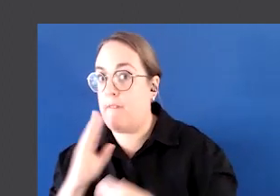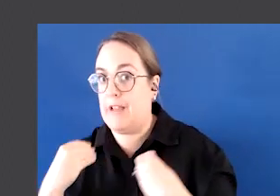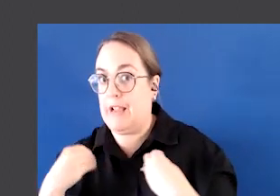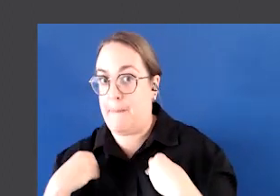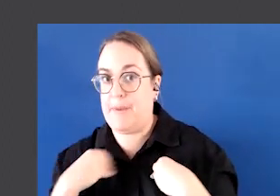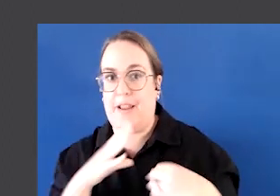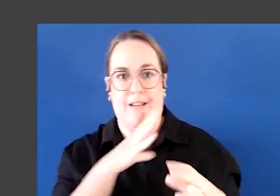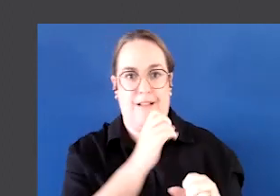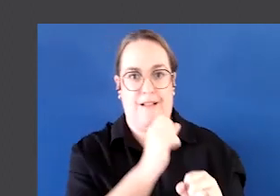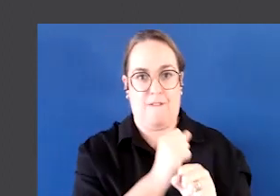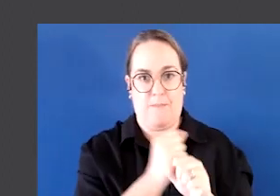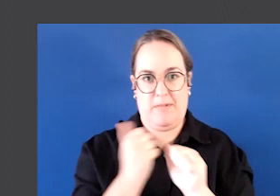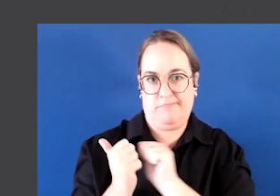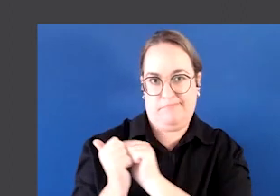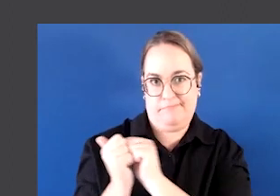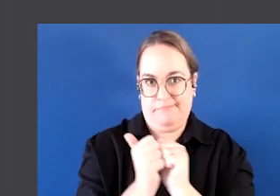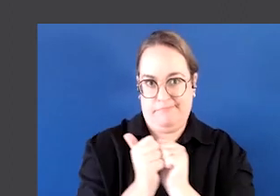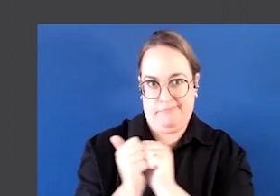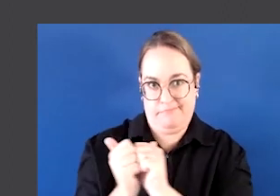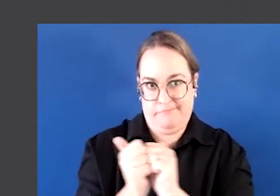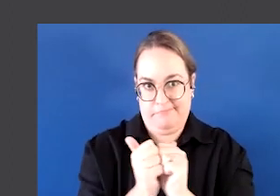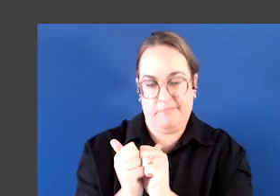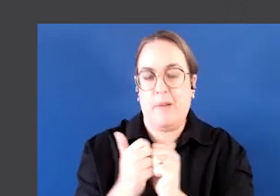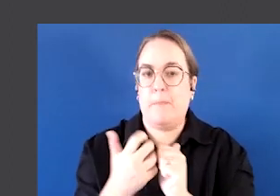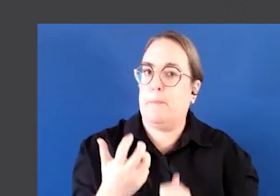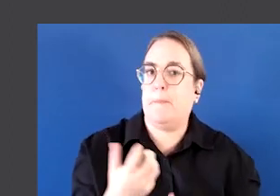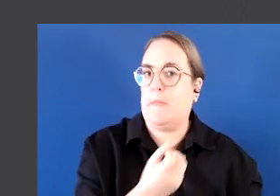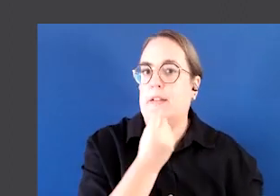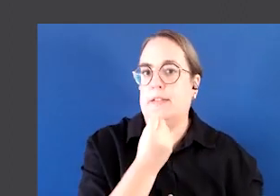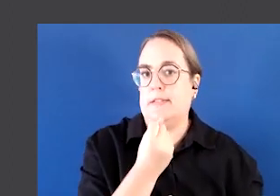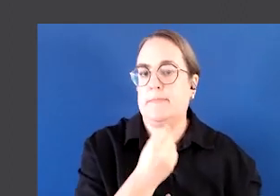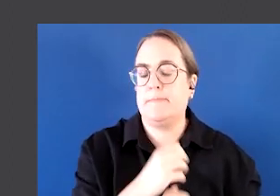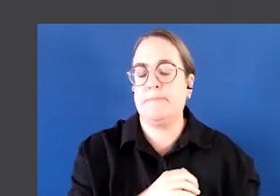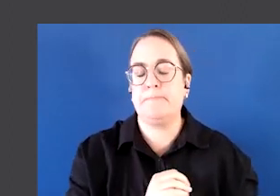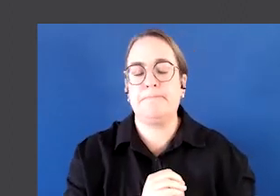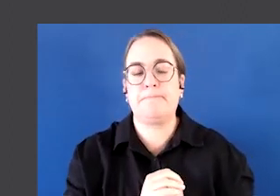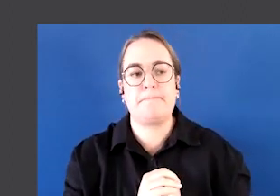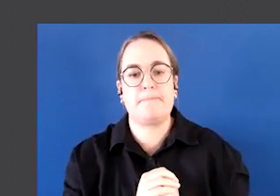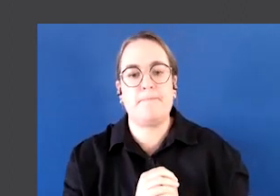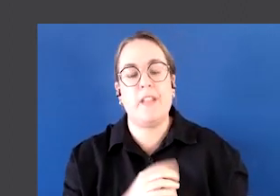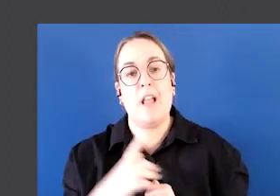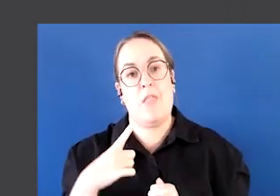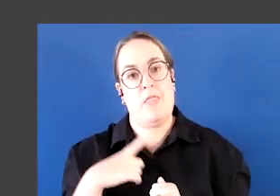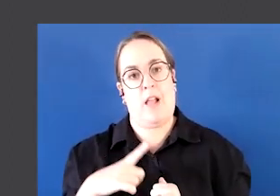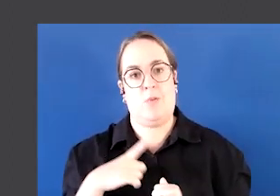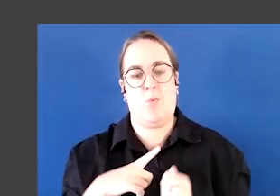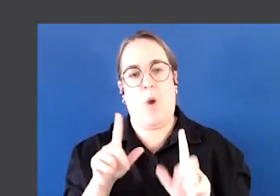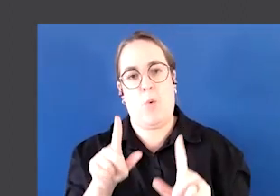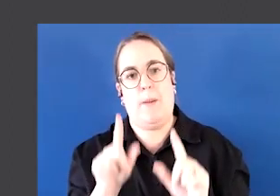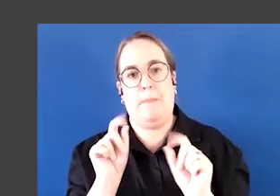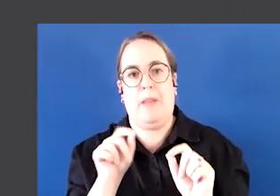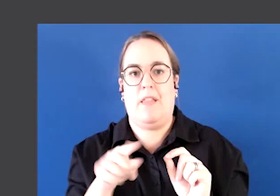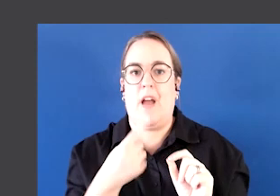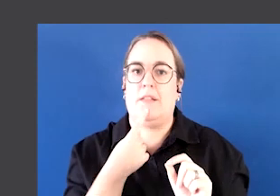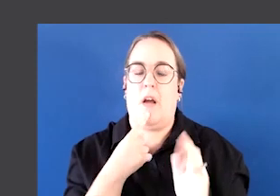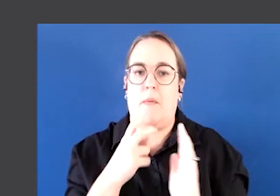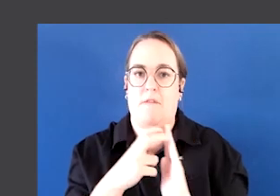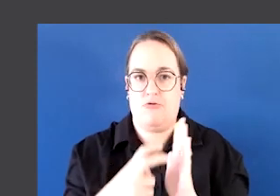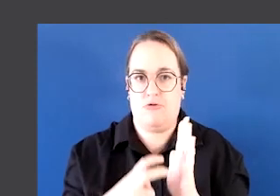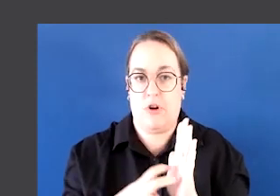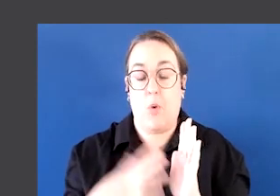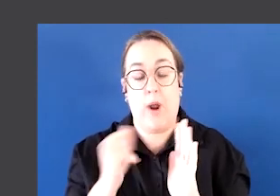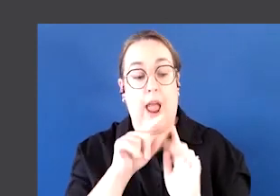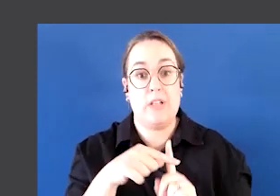the contractor. So a core feature of this contract model is collaboration between the private sector and the state. And